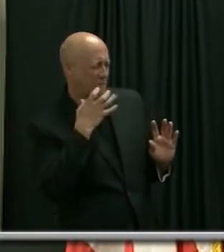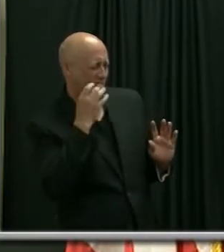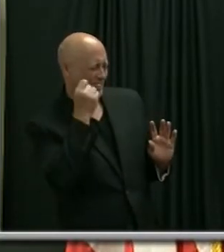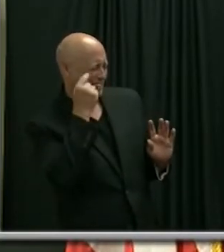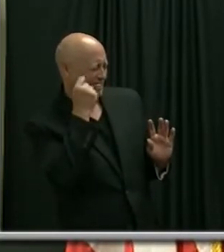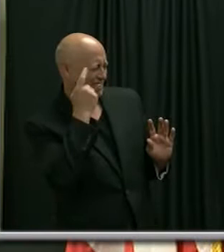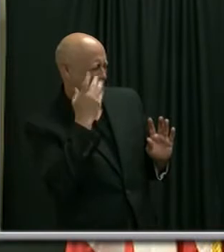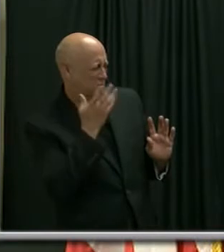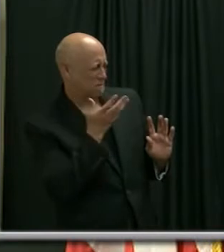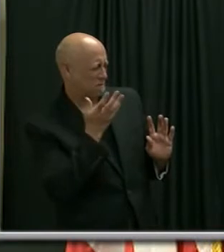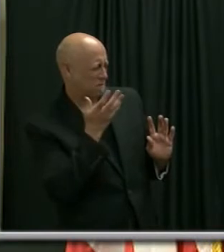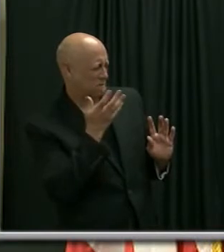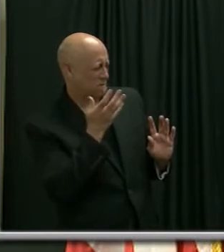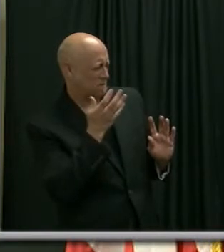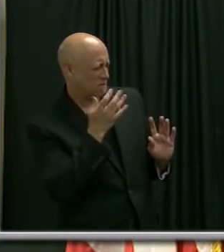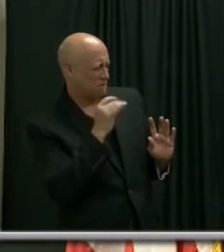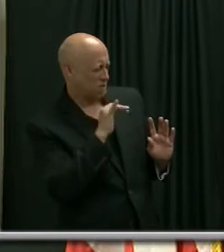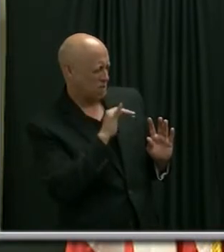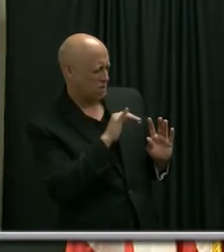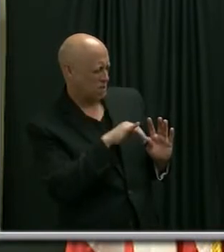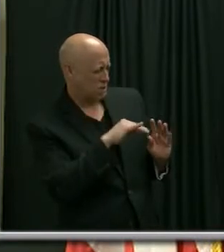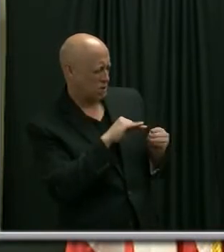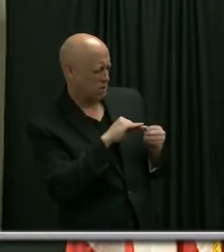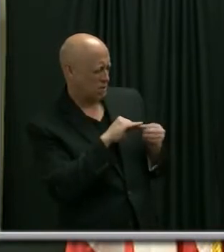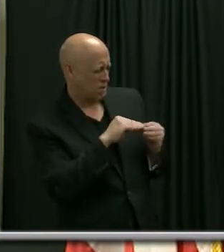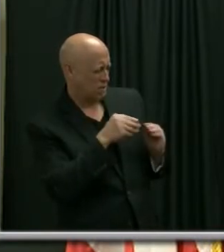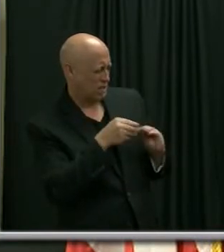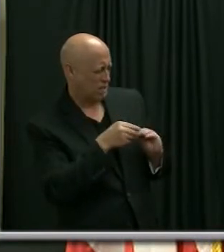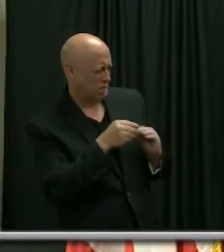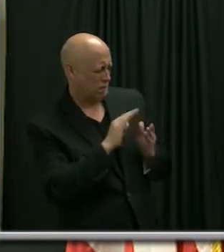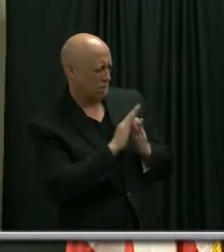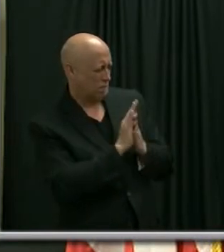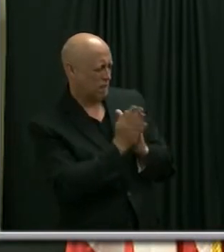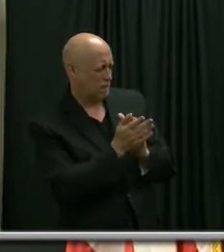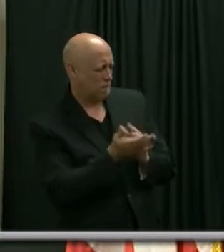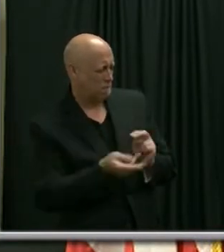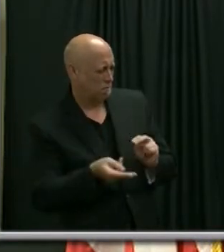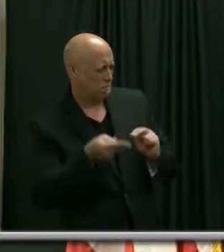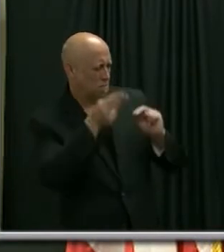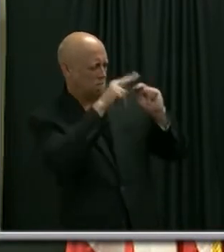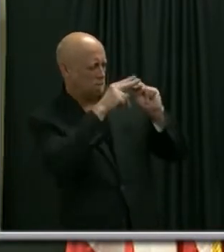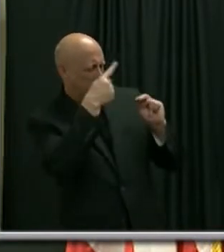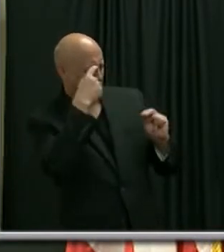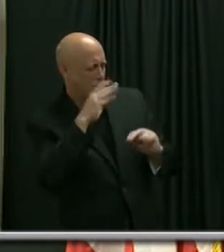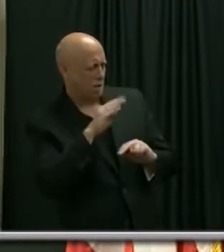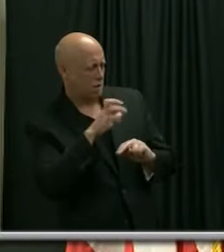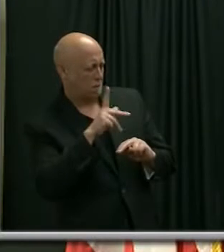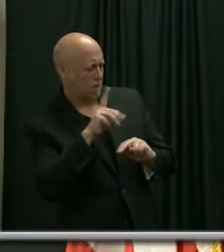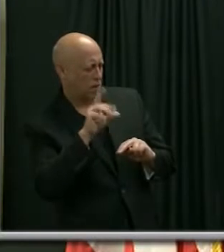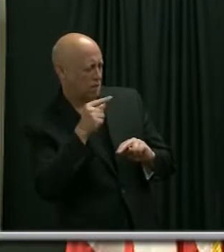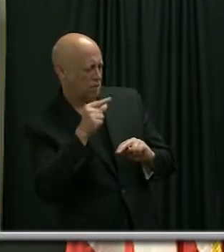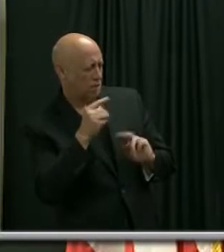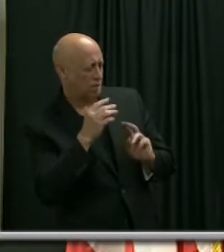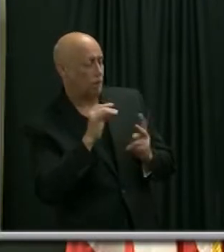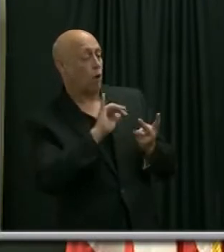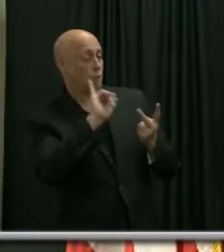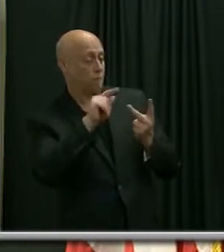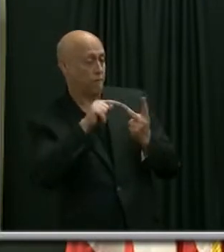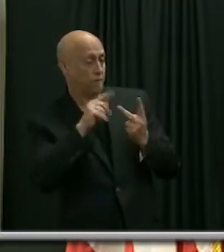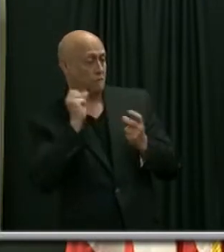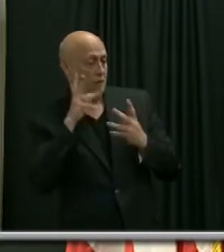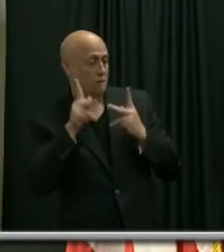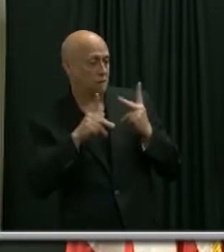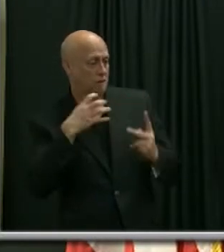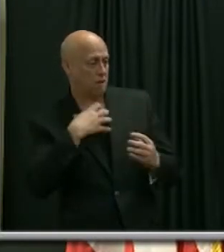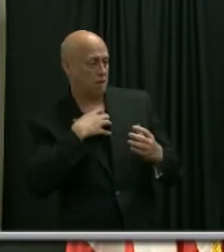how those numbers are now impacted because of this backlog. And secondly, we're hearing a lot of complaints